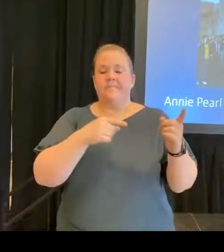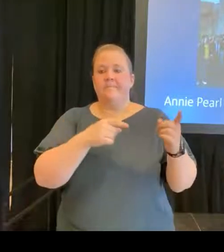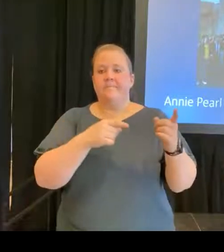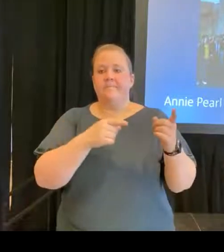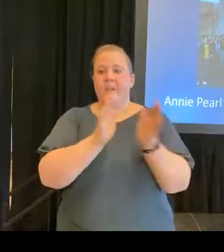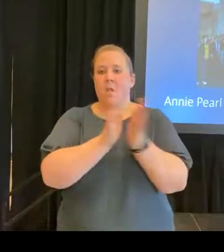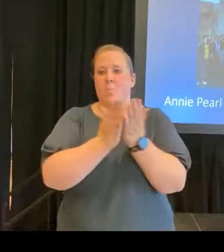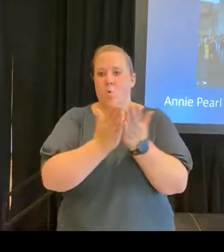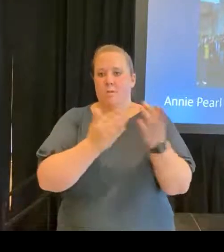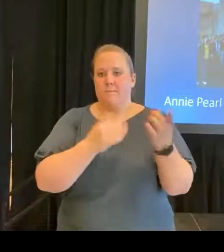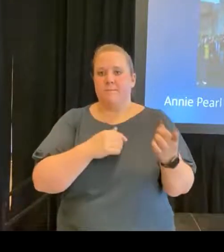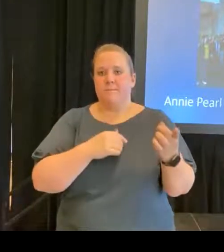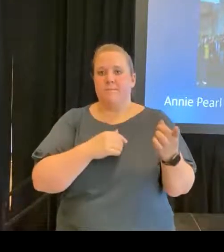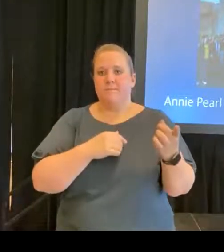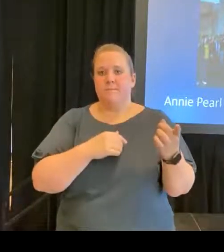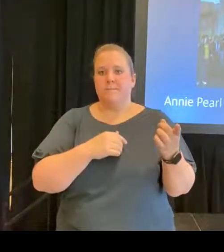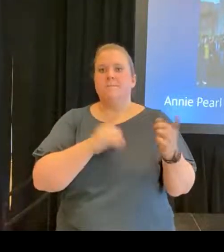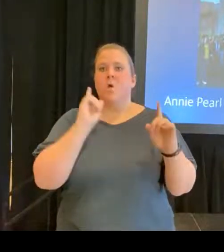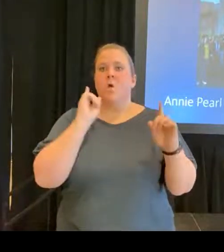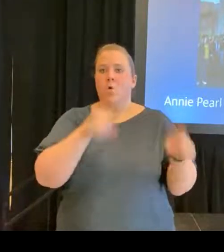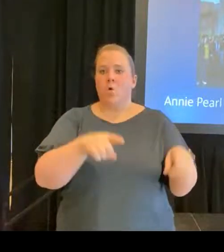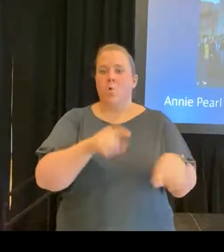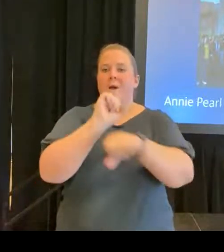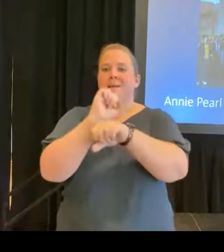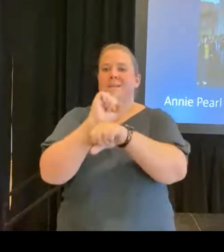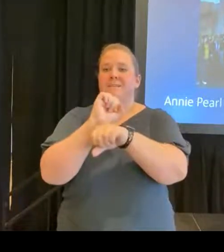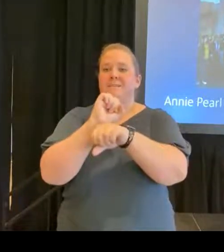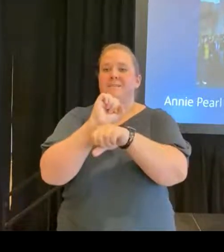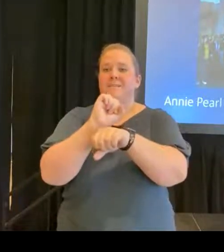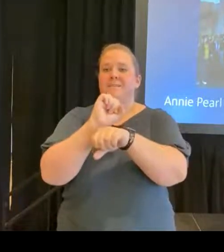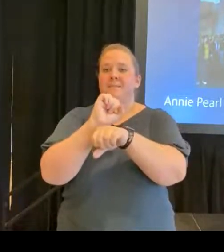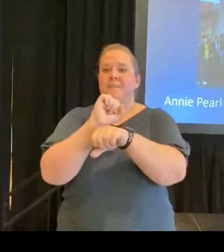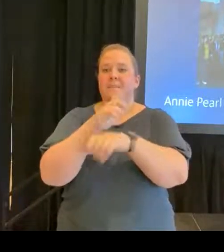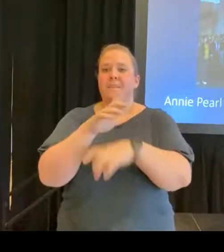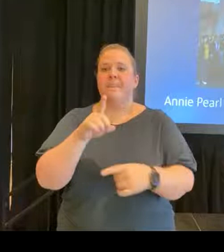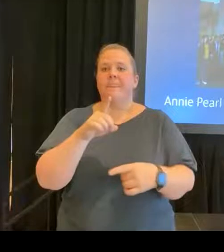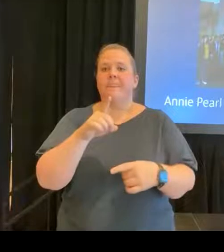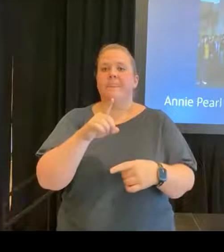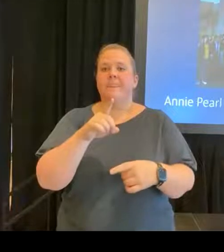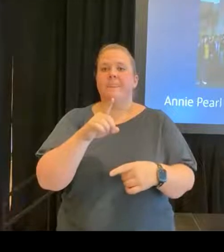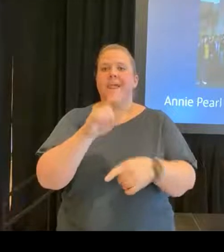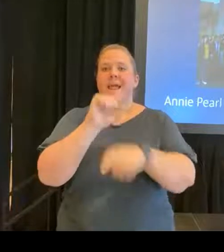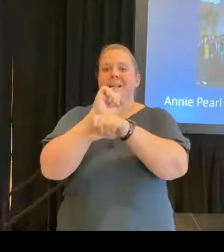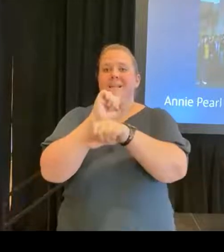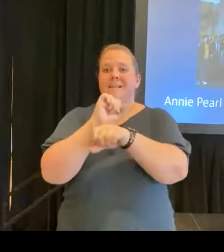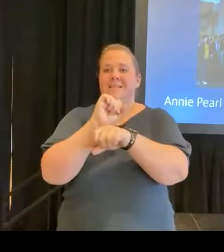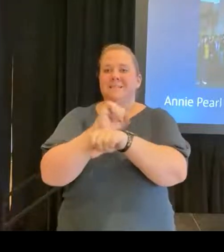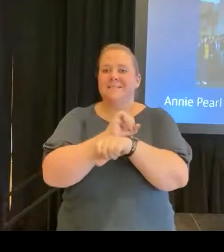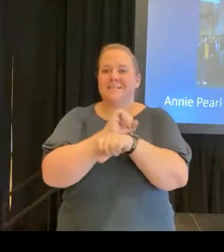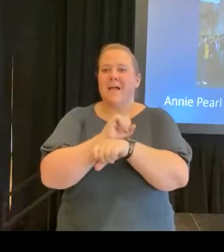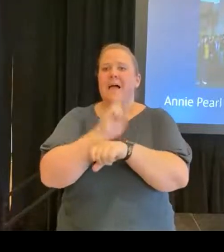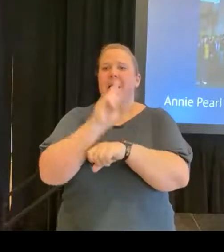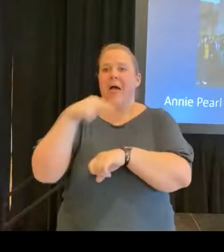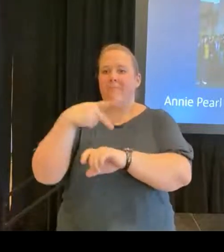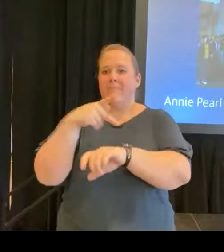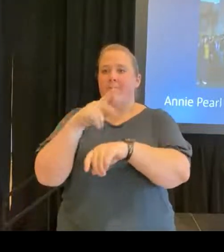also that we go to slavery by, Up from Slavery by Booker T.